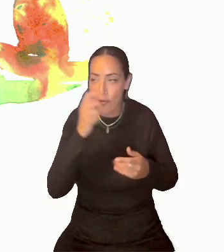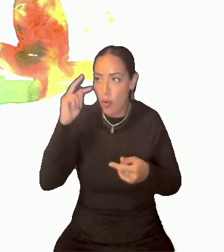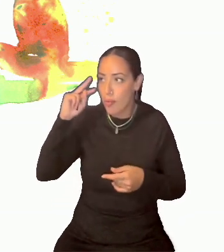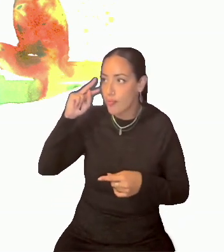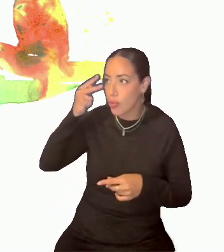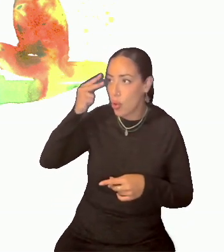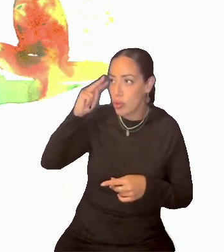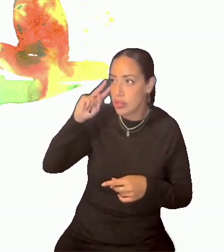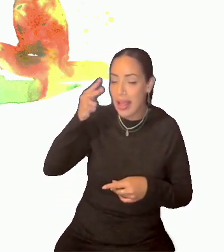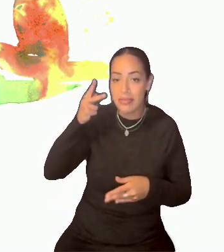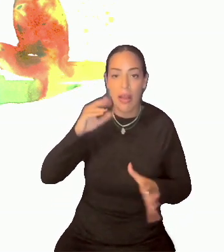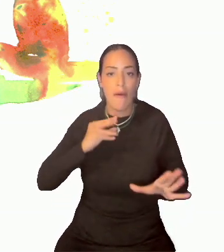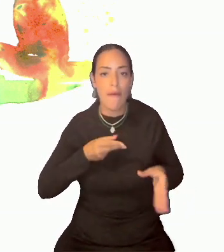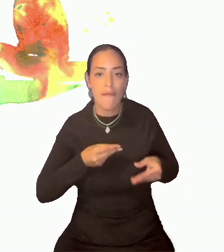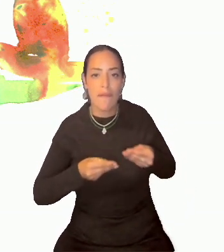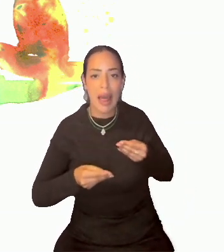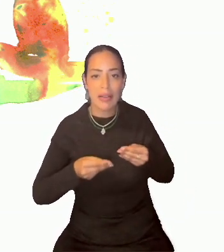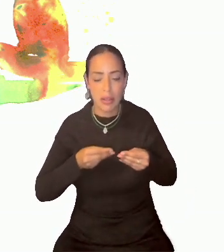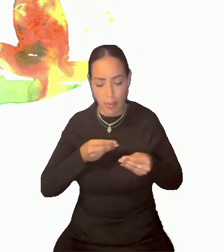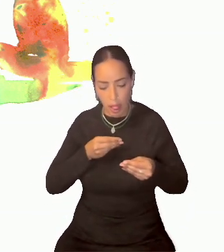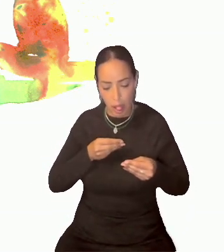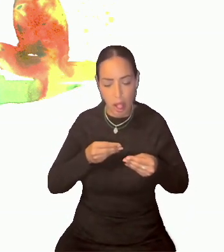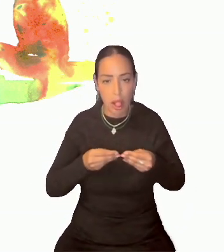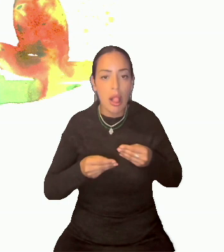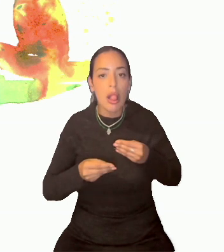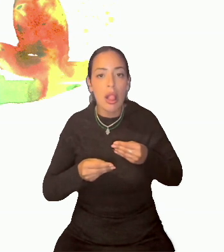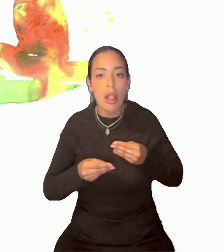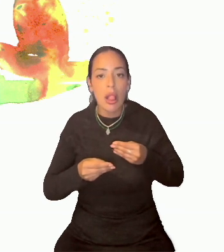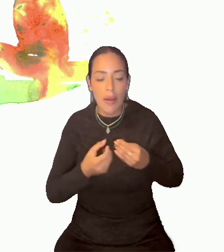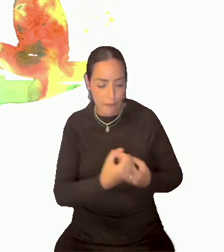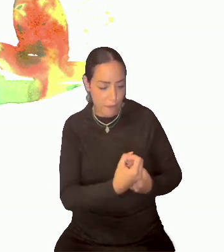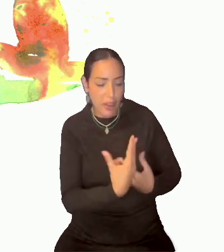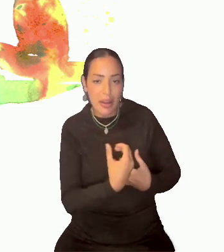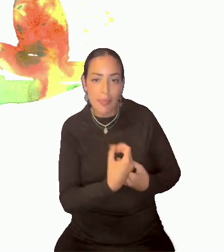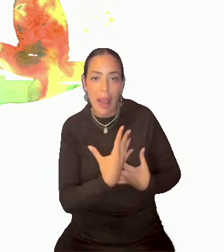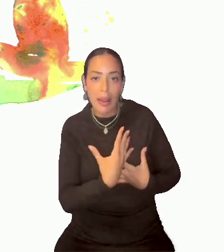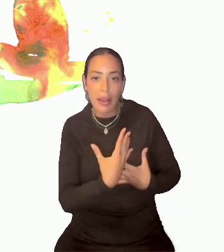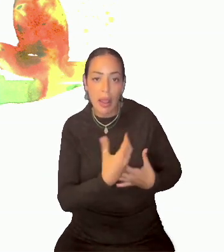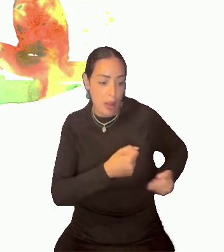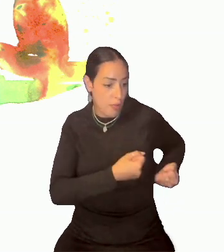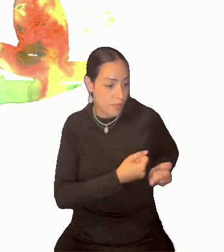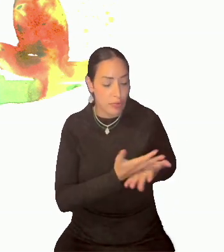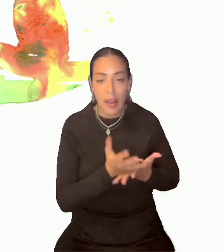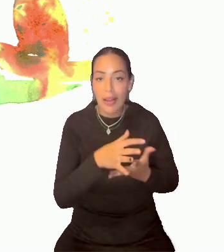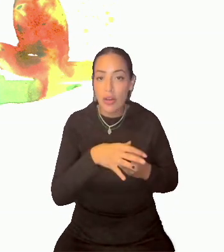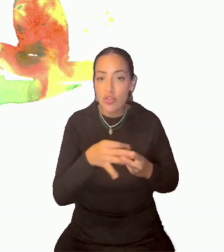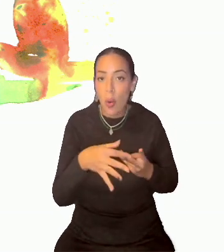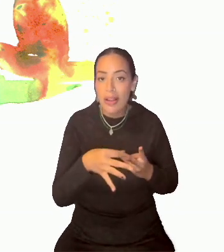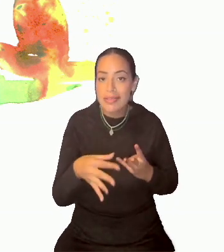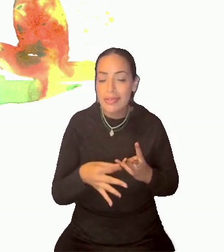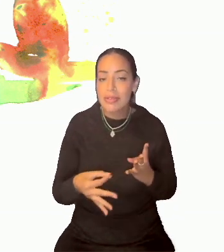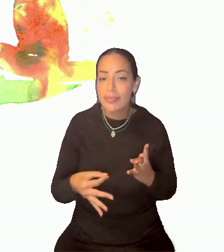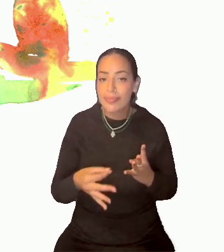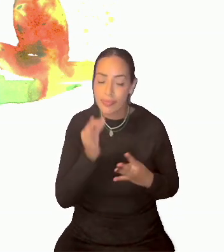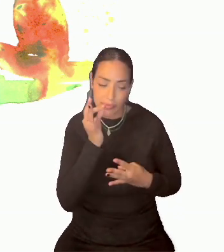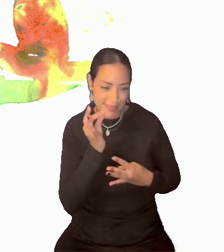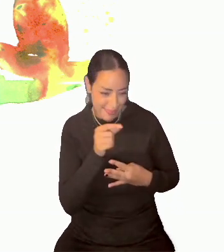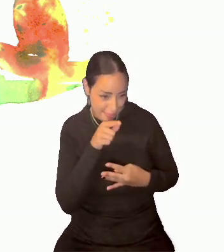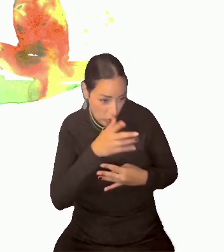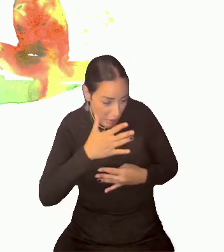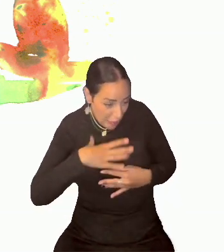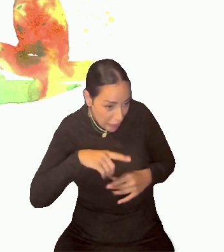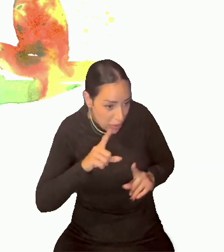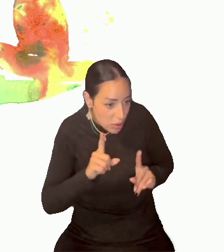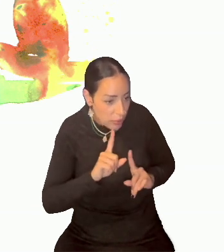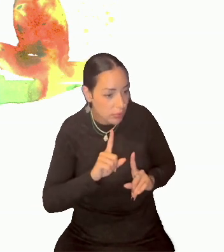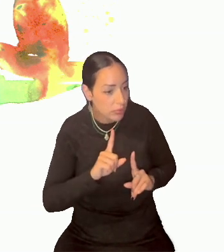being flexible and adapting your approach to feedback, providing choice wherever possible, asking what someone